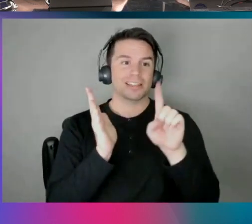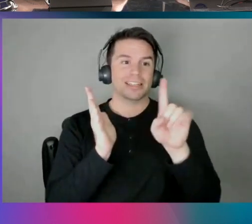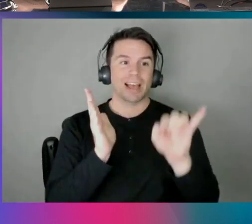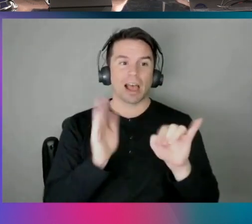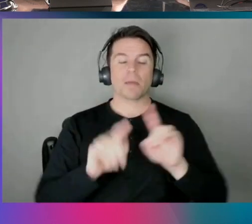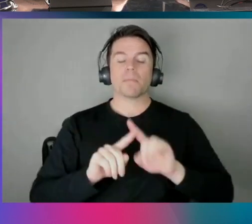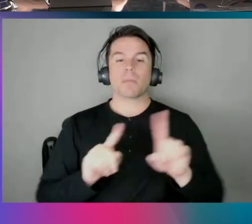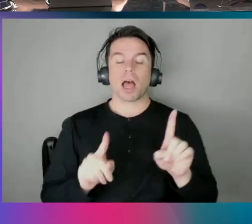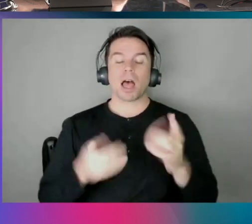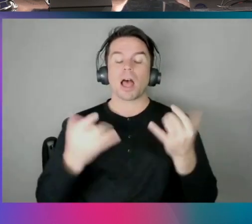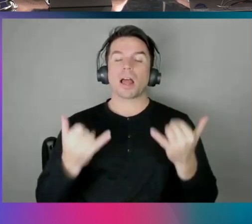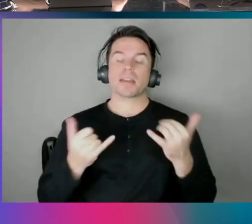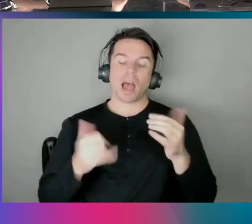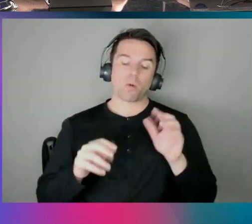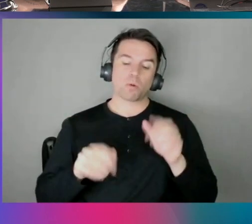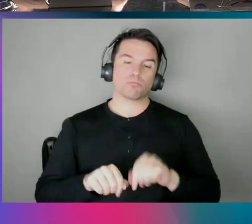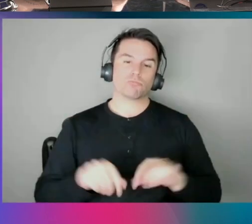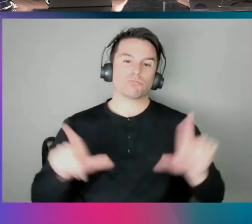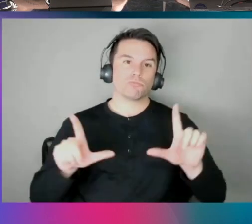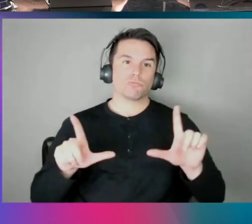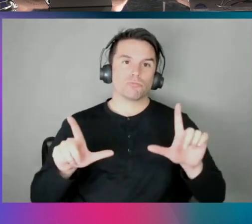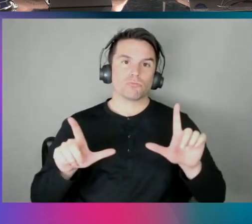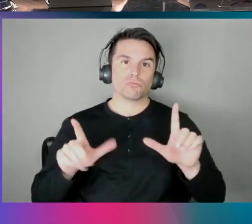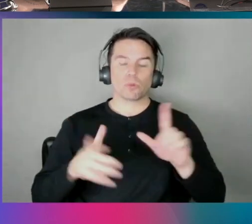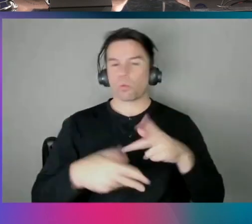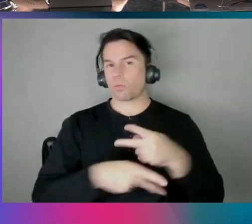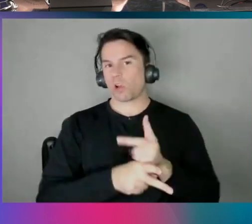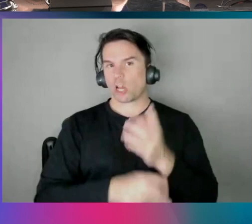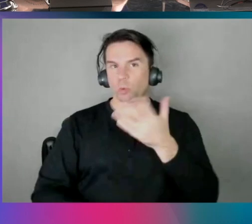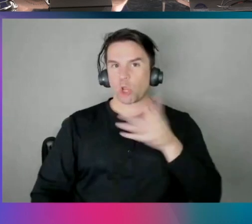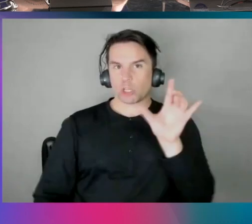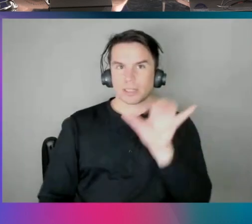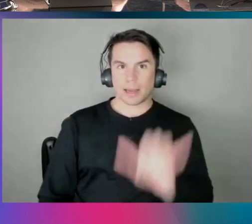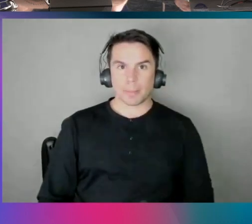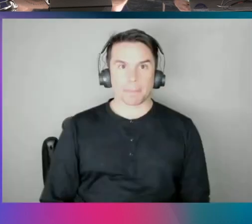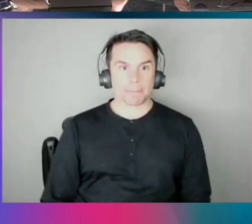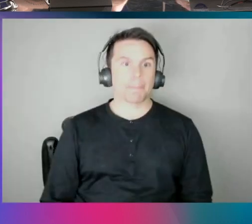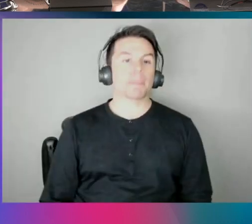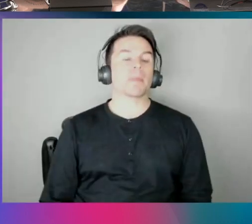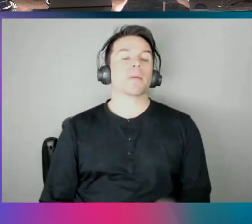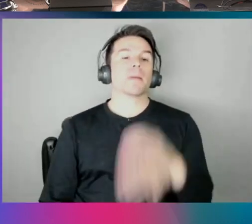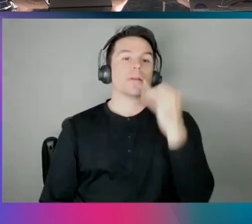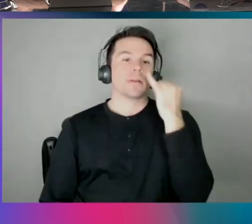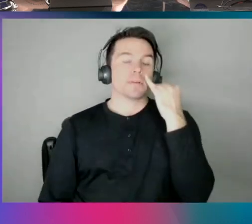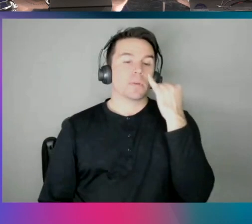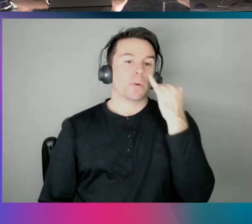at what a product looks like. And so, if we're going into